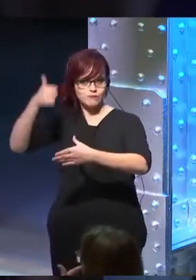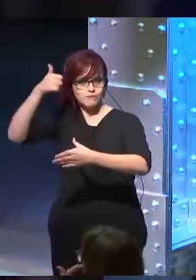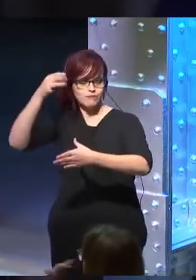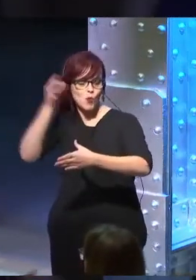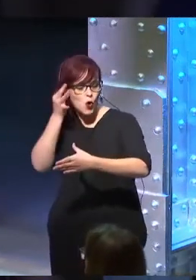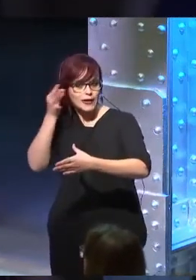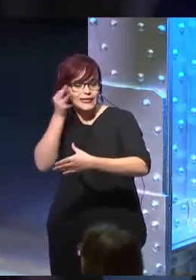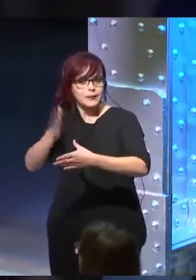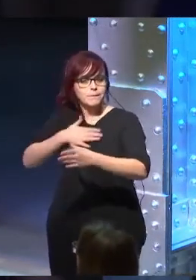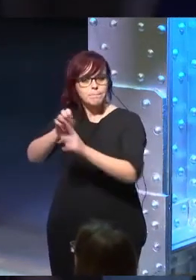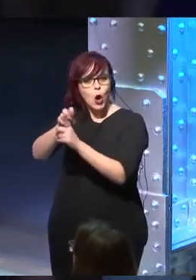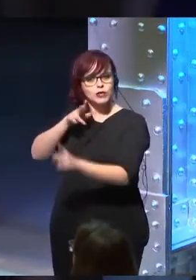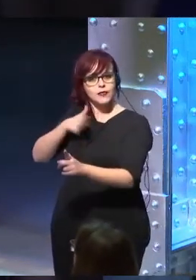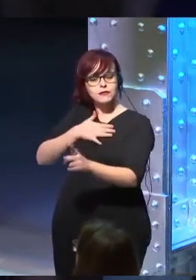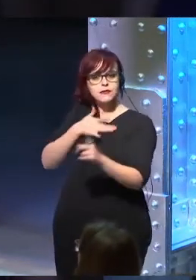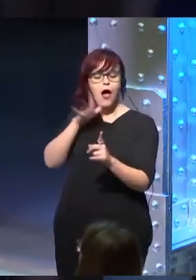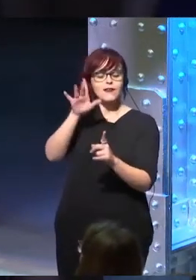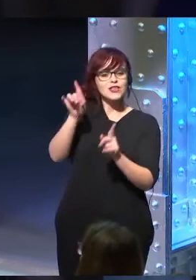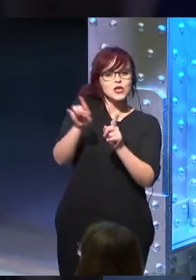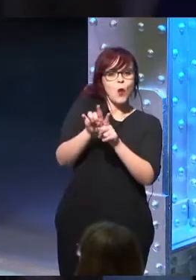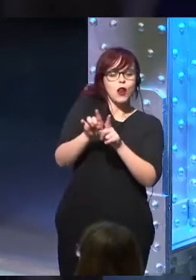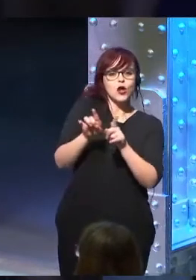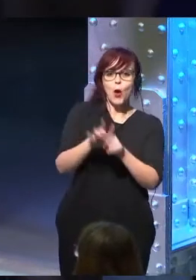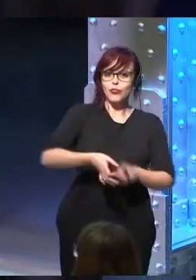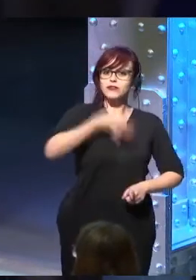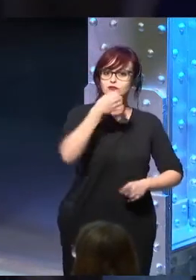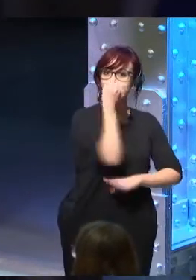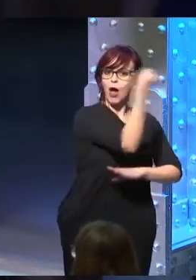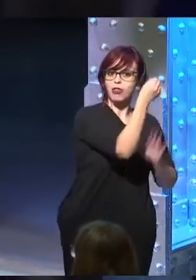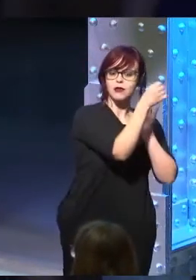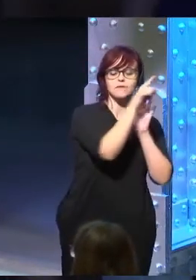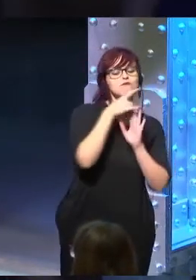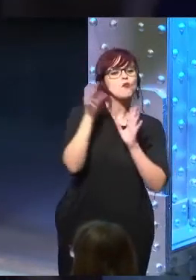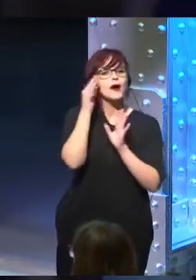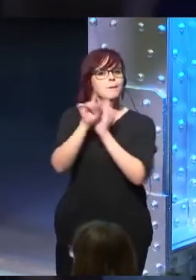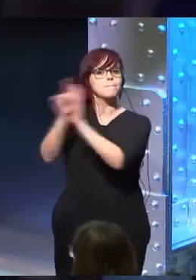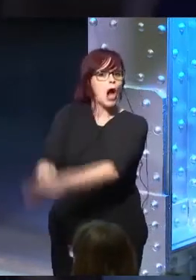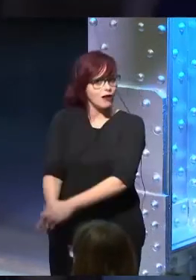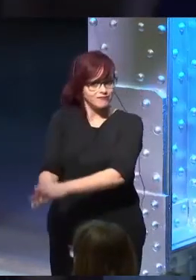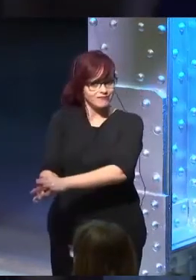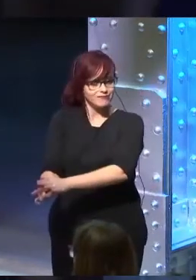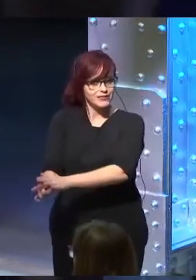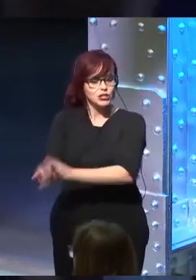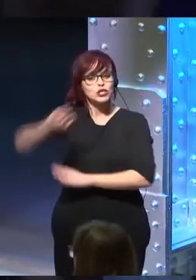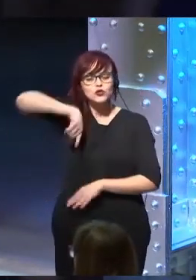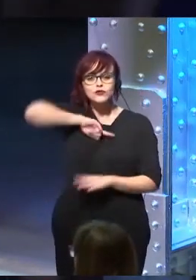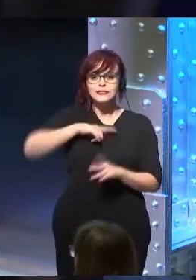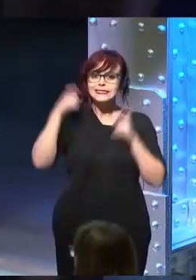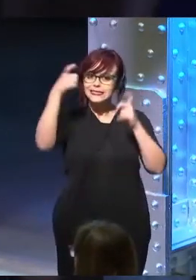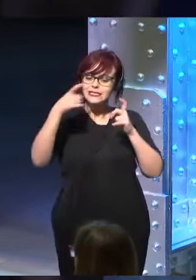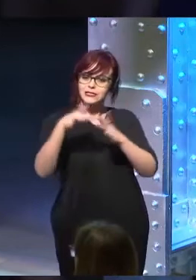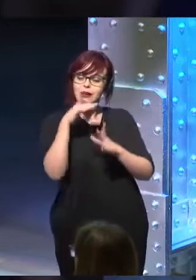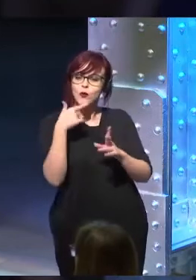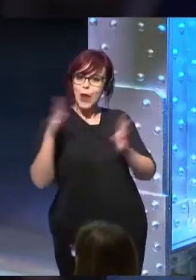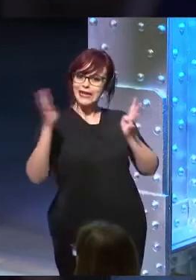definition, excluded from it. You can't easily fit women into a structure of power that